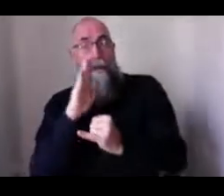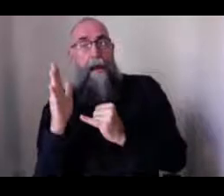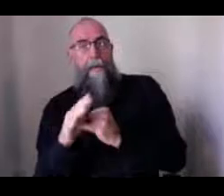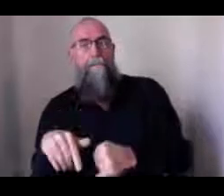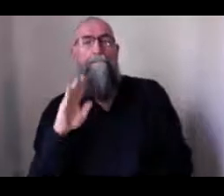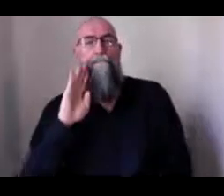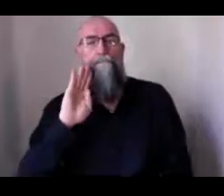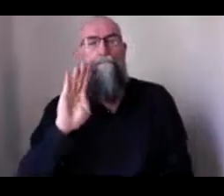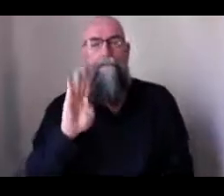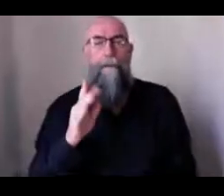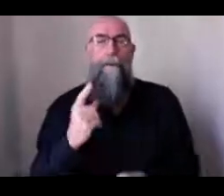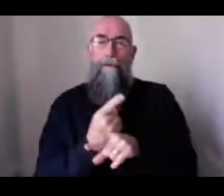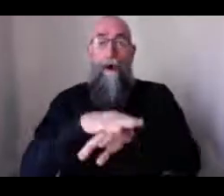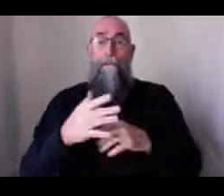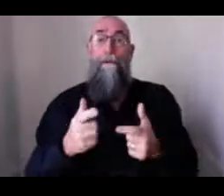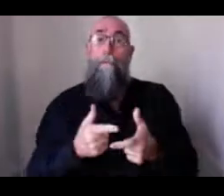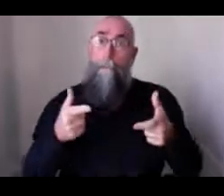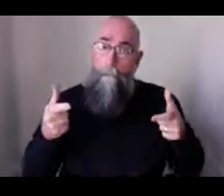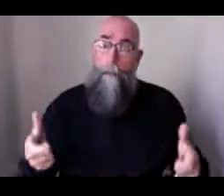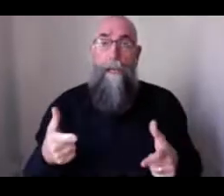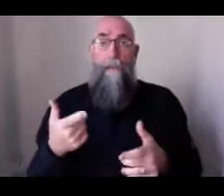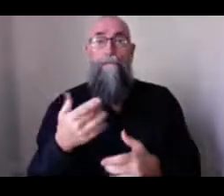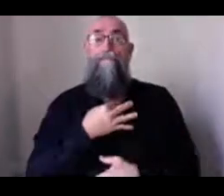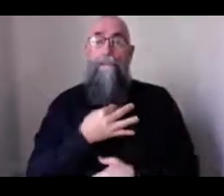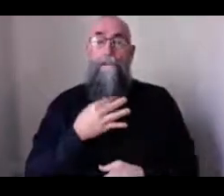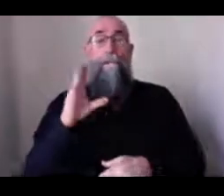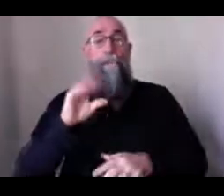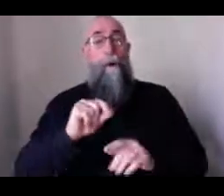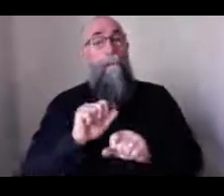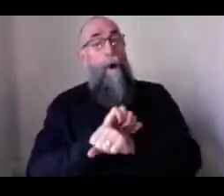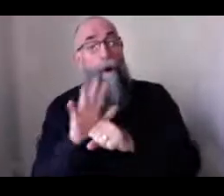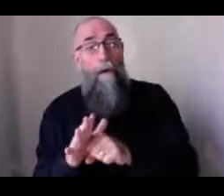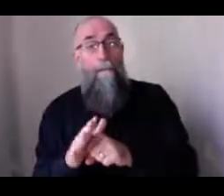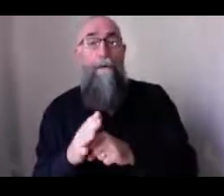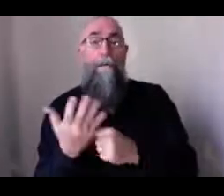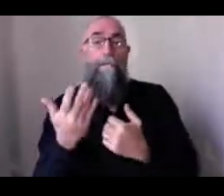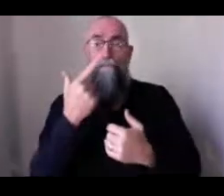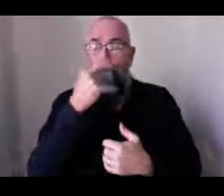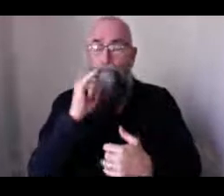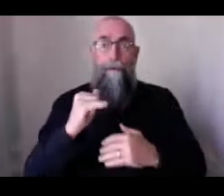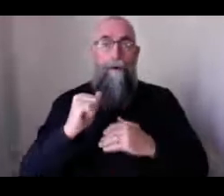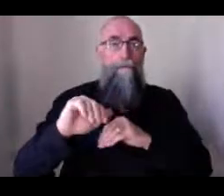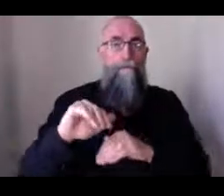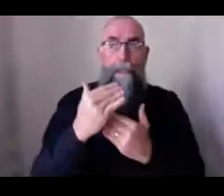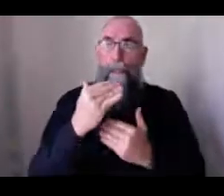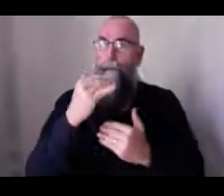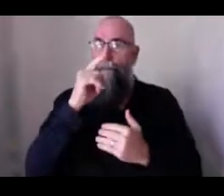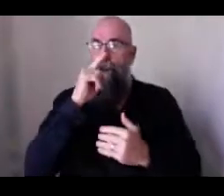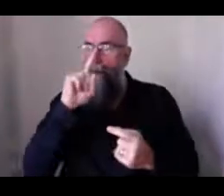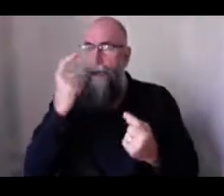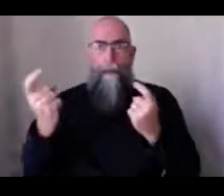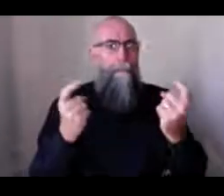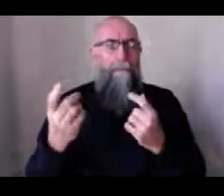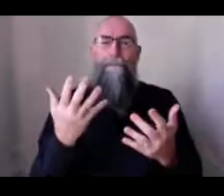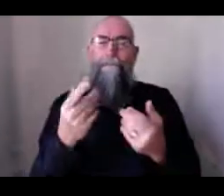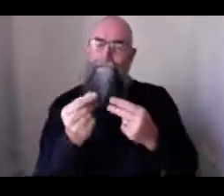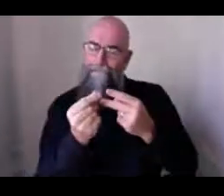is COVID lockdowns and restrictions. So we can talk about that in Q&A if anyone has any questions about